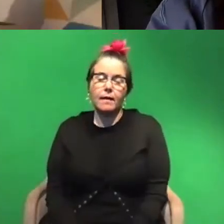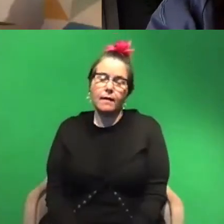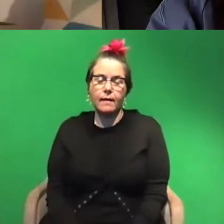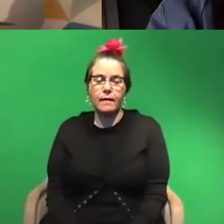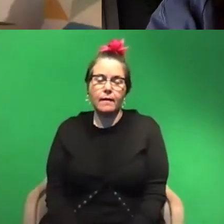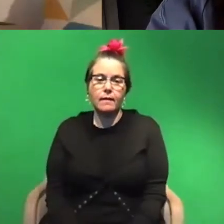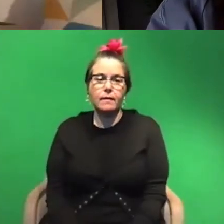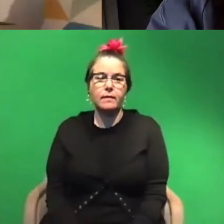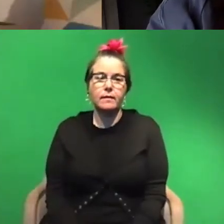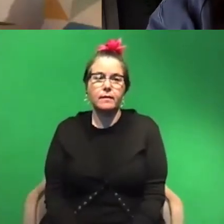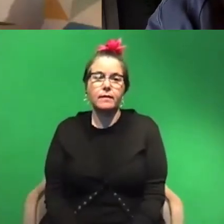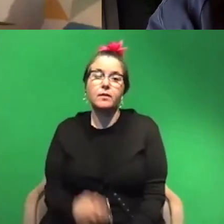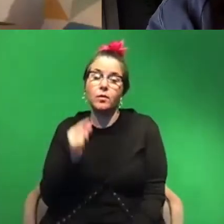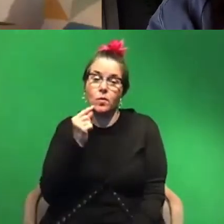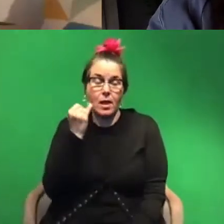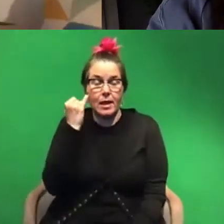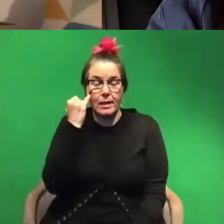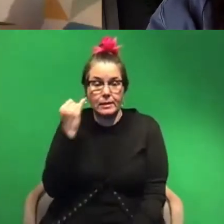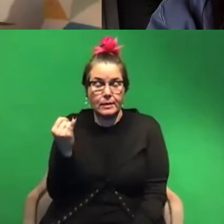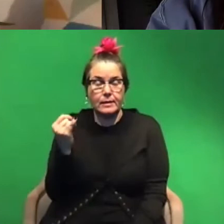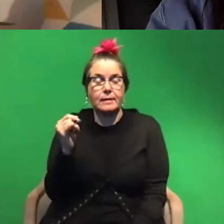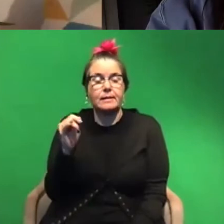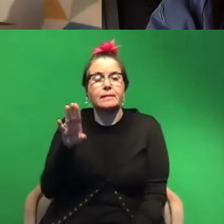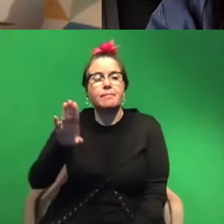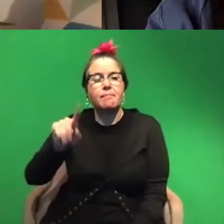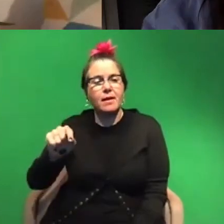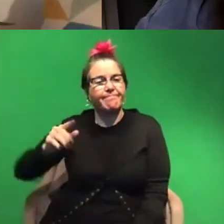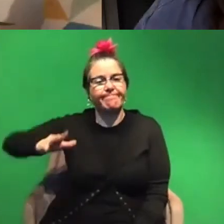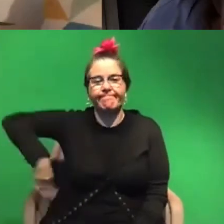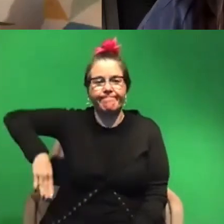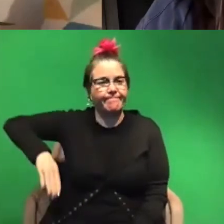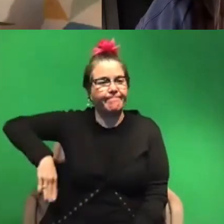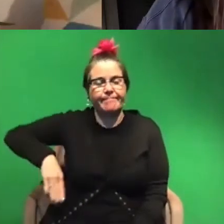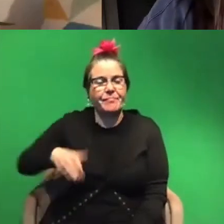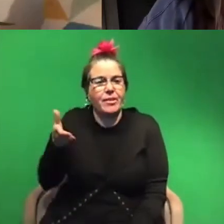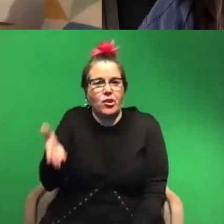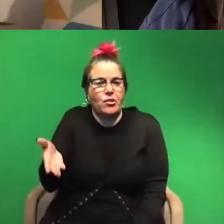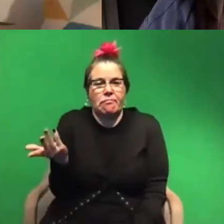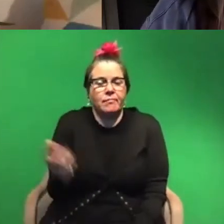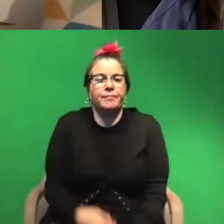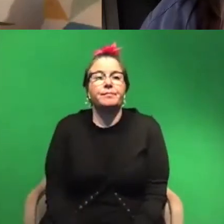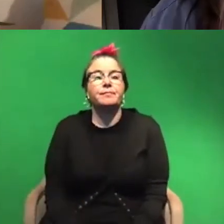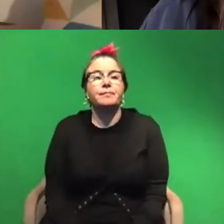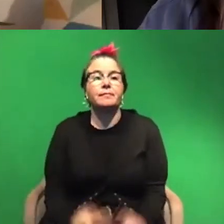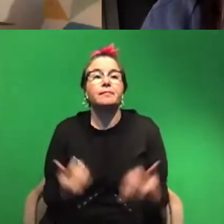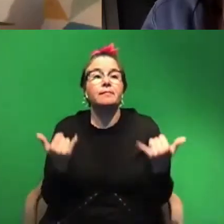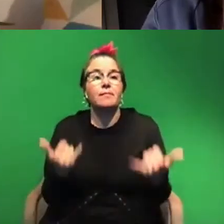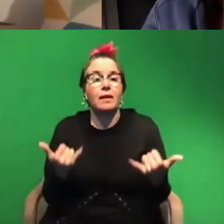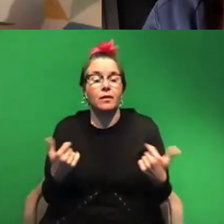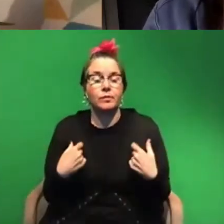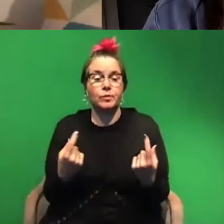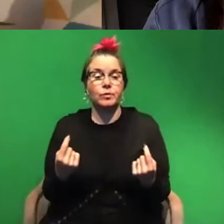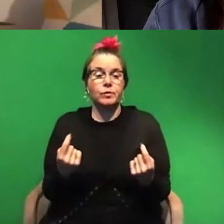a really cool idea, but we haven't gotten there yet. So right now, what we are trying to do